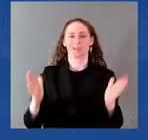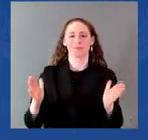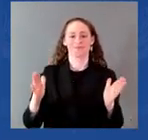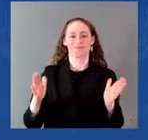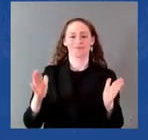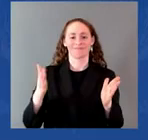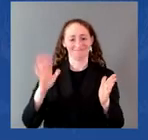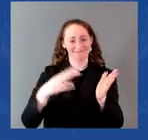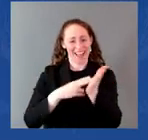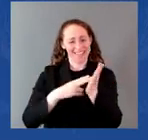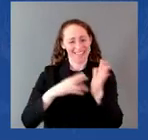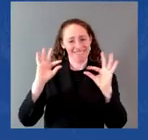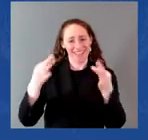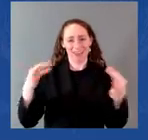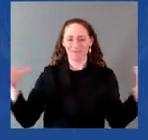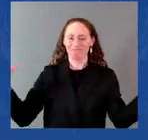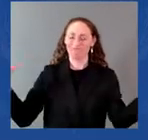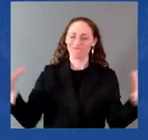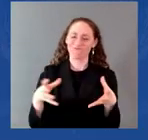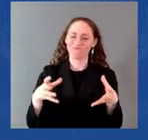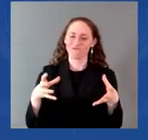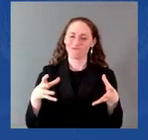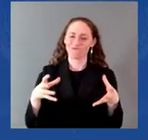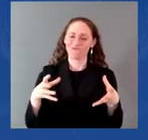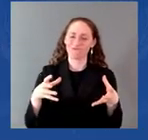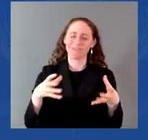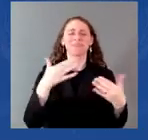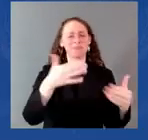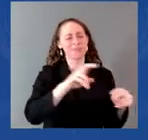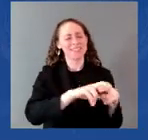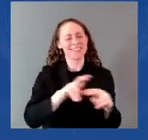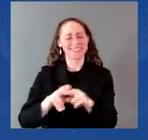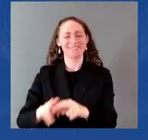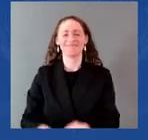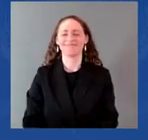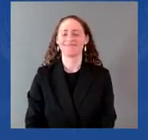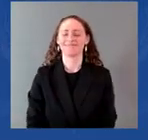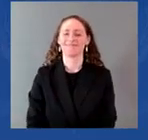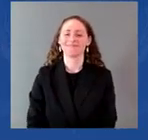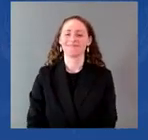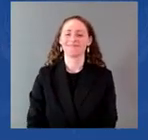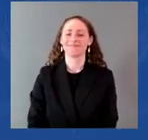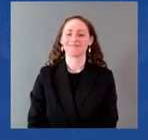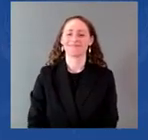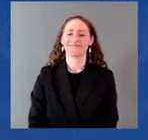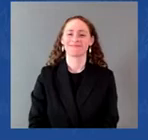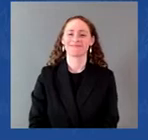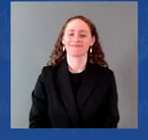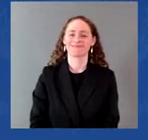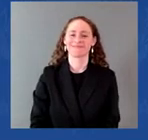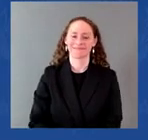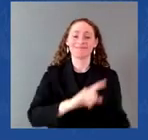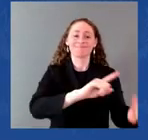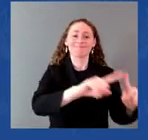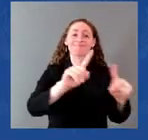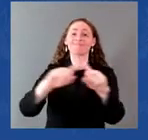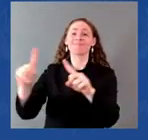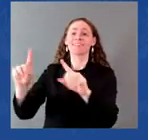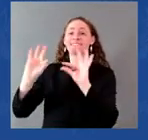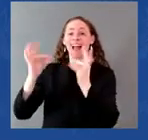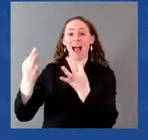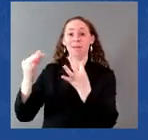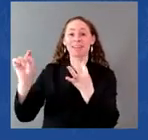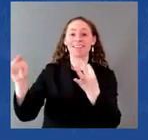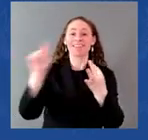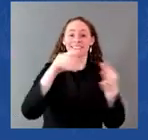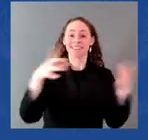All our families are here, including the Kennedy family. He's part of the family. God love him.